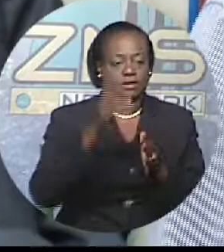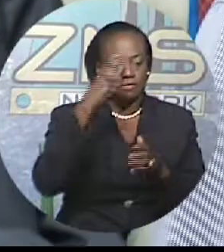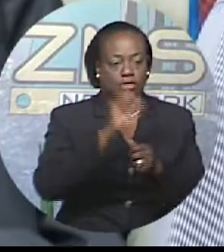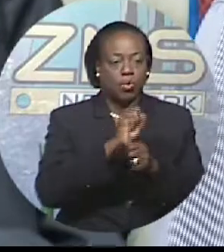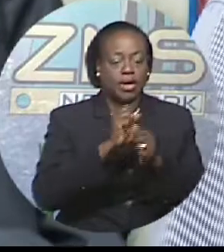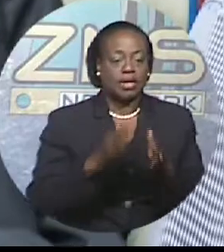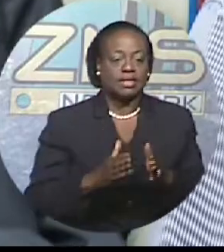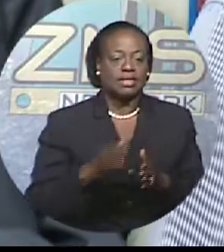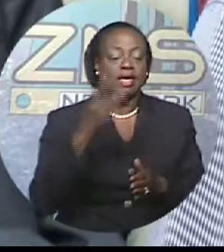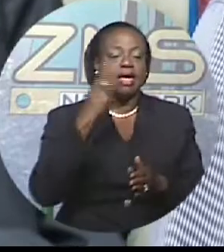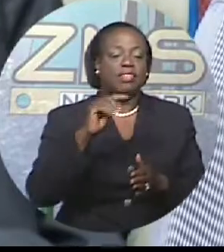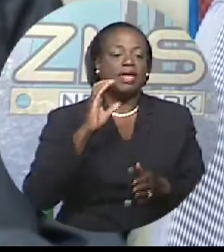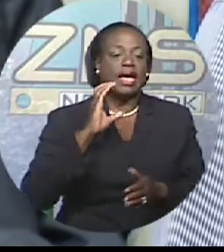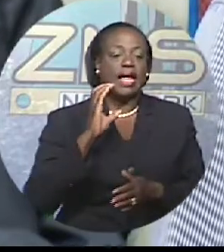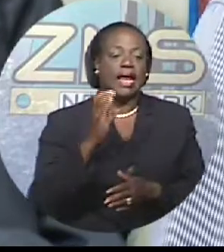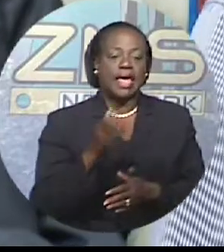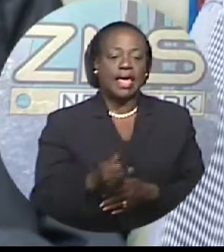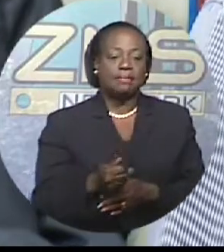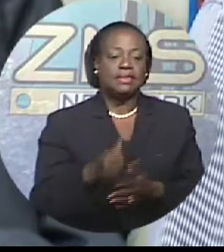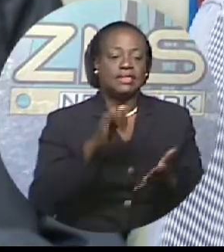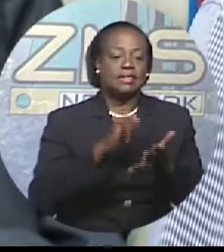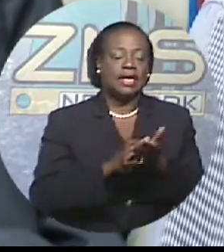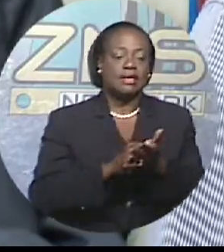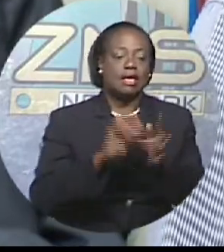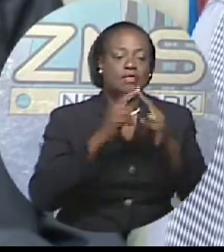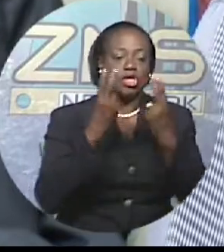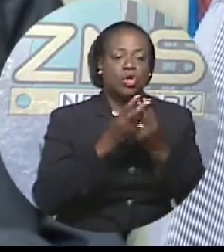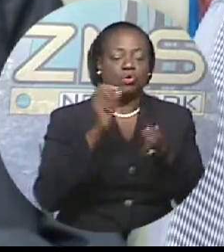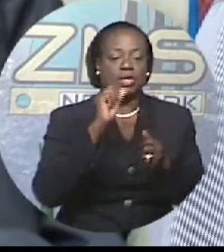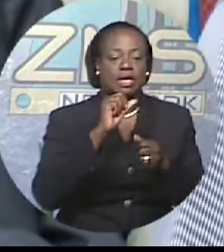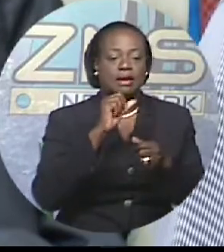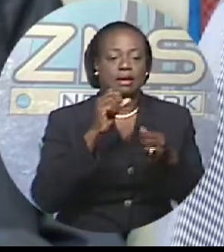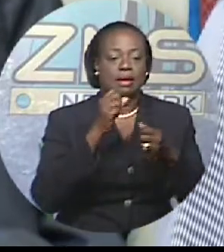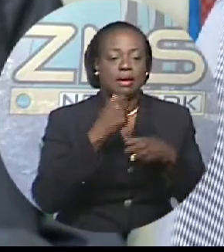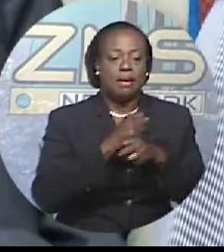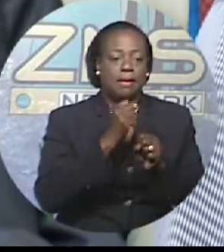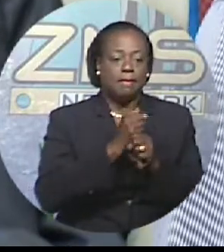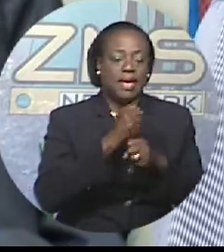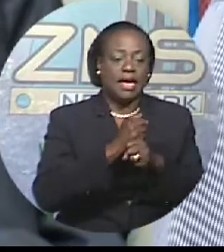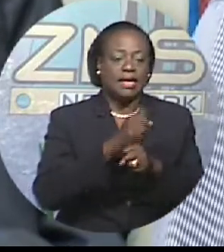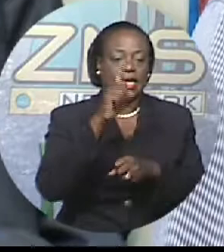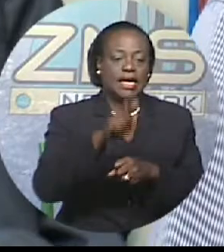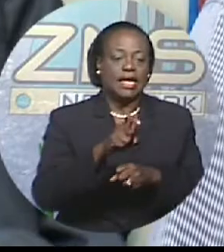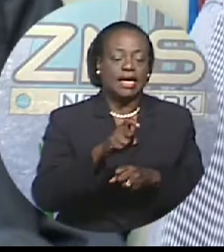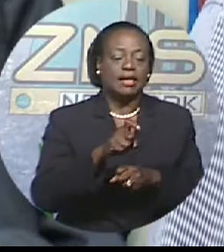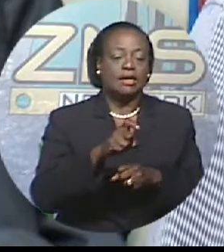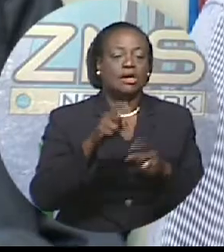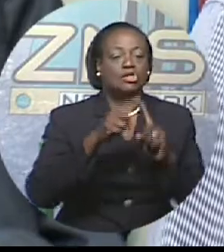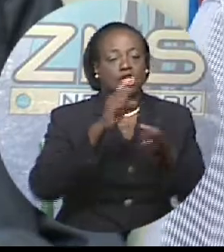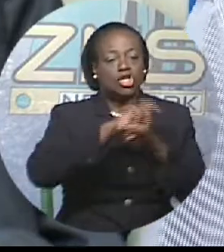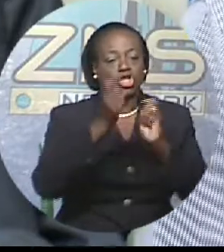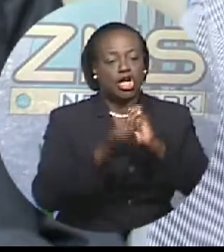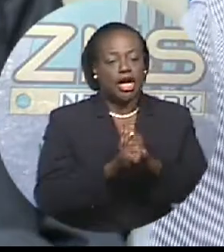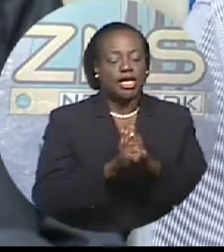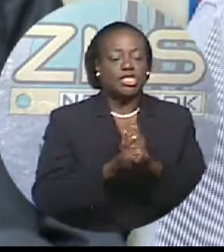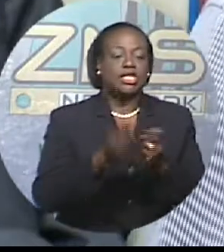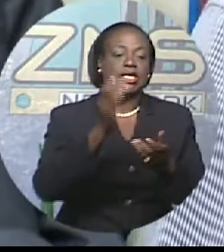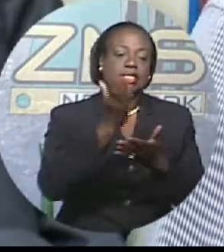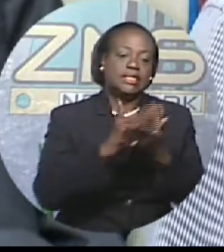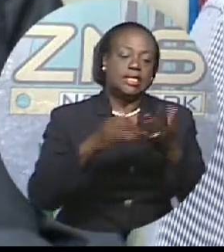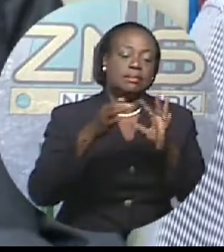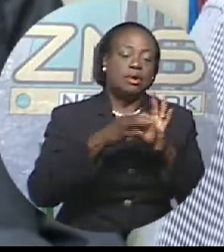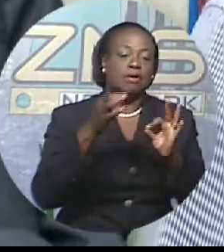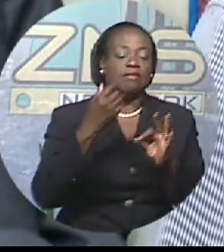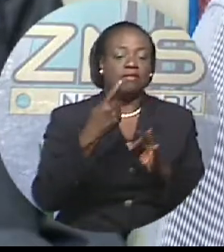that the union made, that we had a failing radar system and also some other equipment that needed to be paid attention to, is now